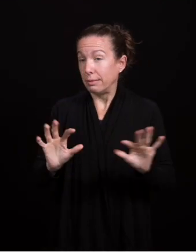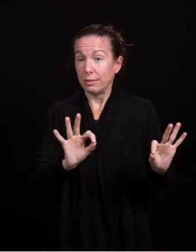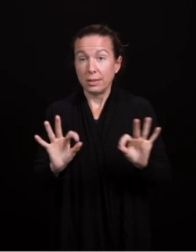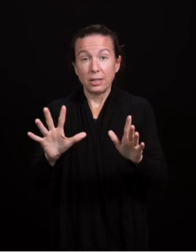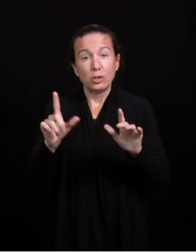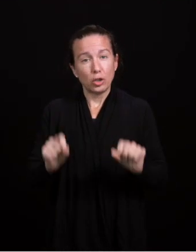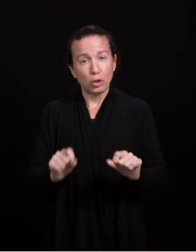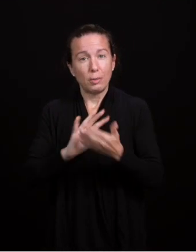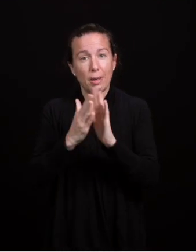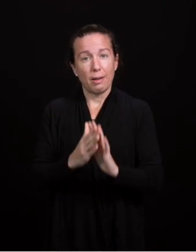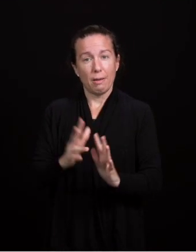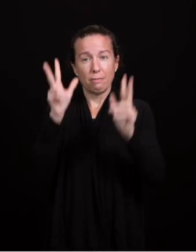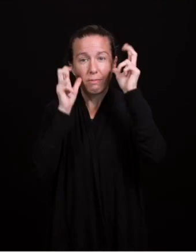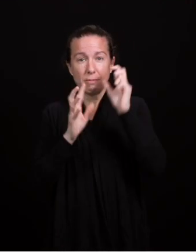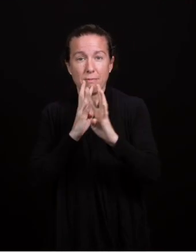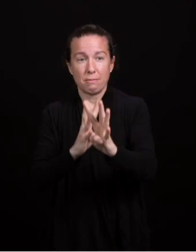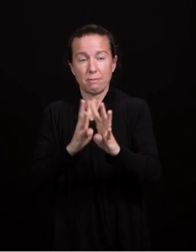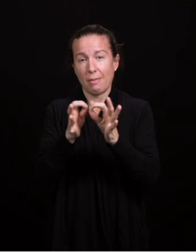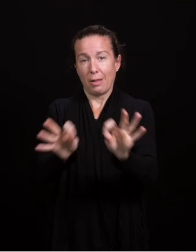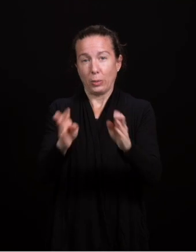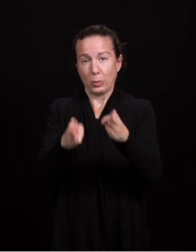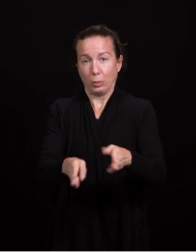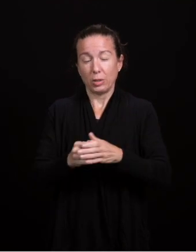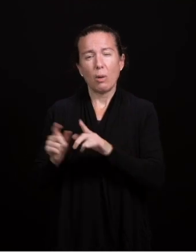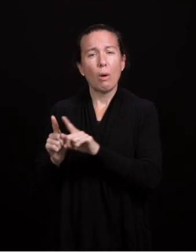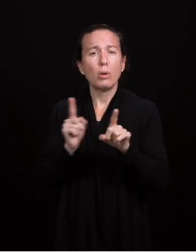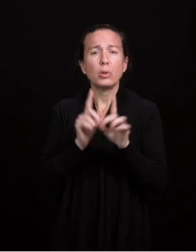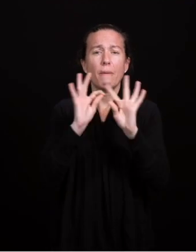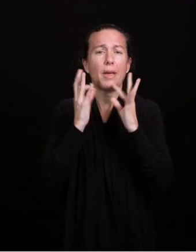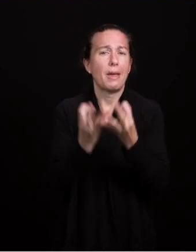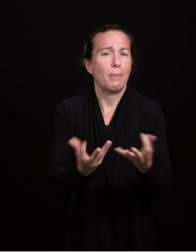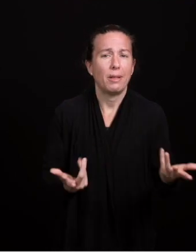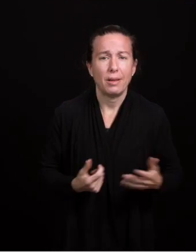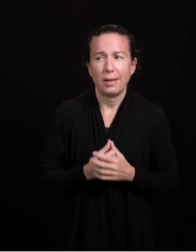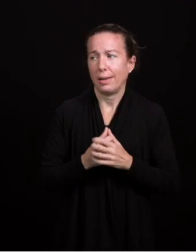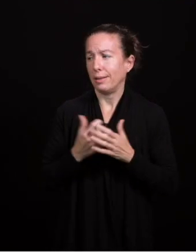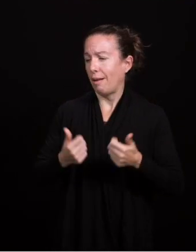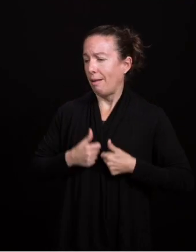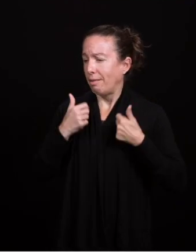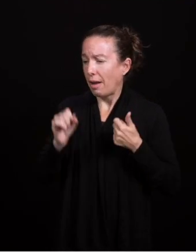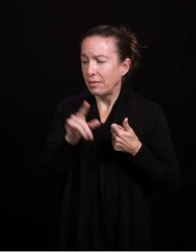were influences, and just thinking about our family and our lifestyle and